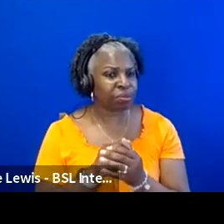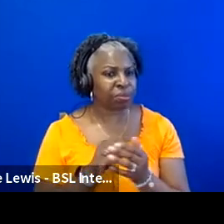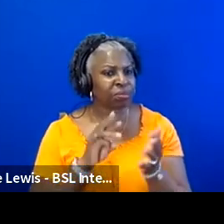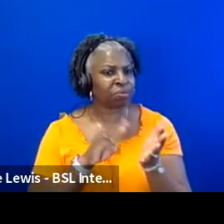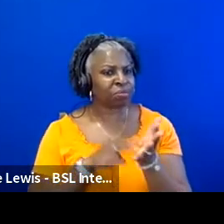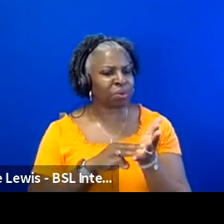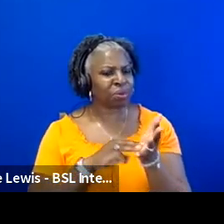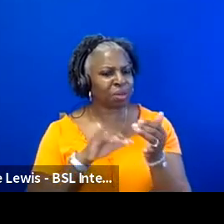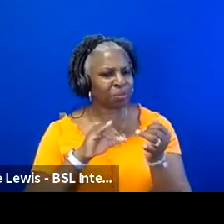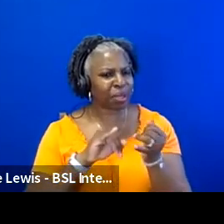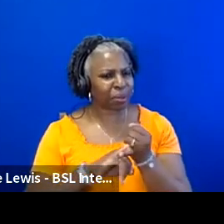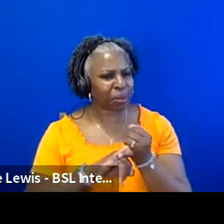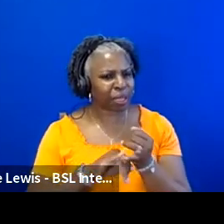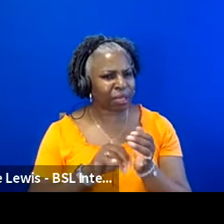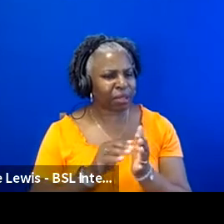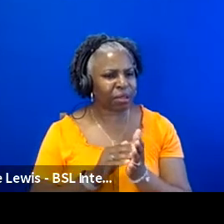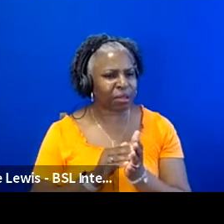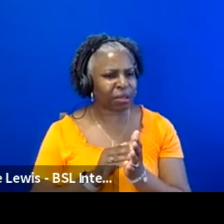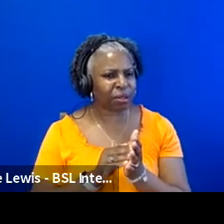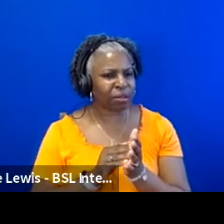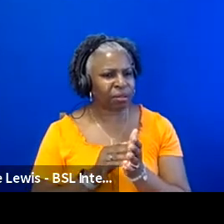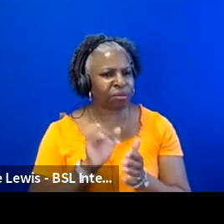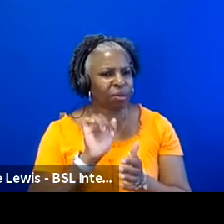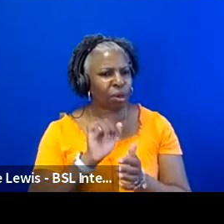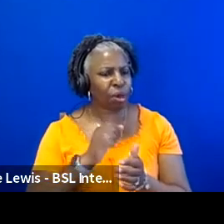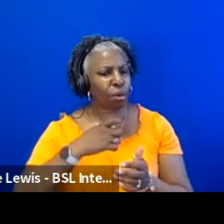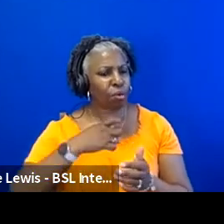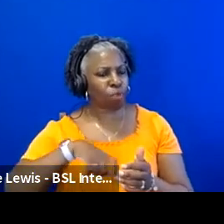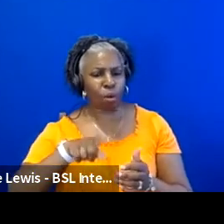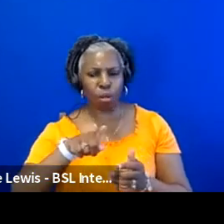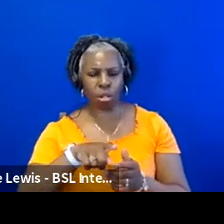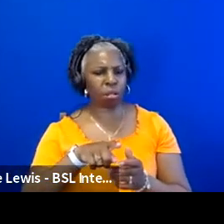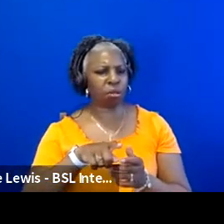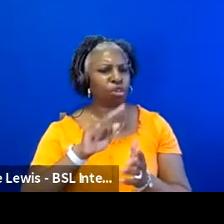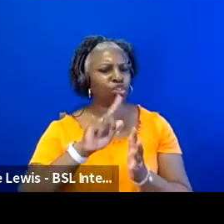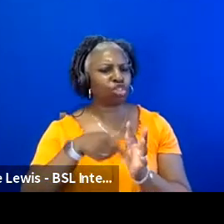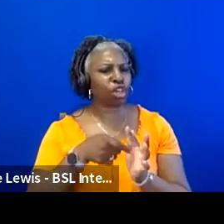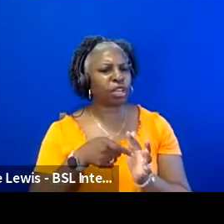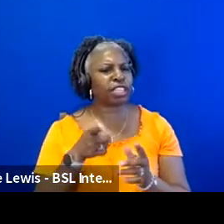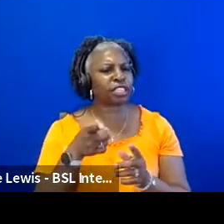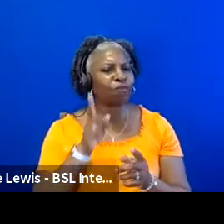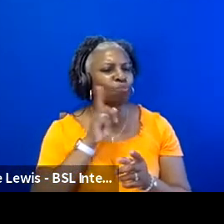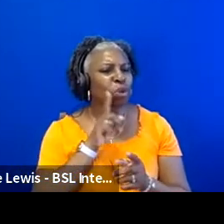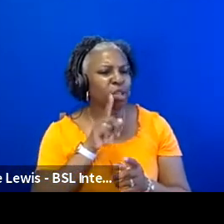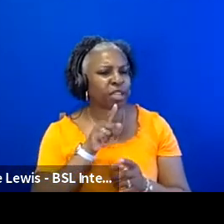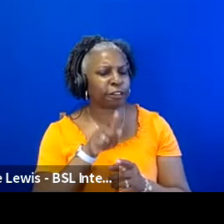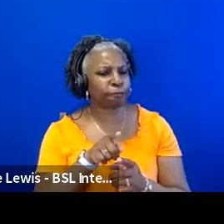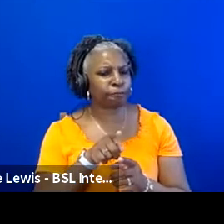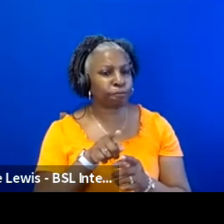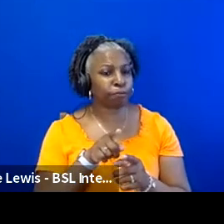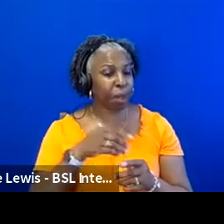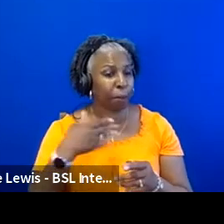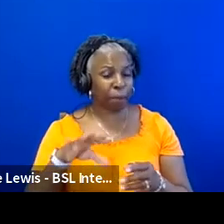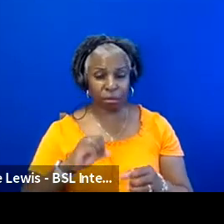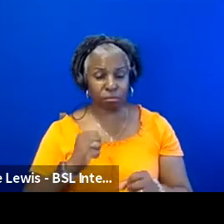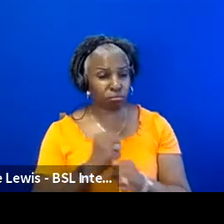initiative in Berlin called Women for Common Spaces. So she organized workshops for